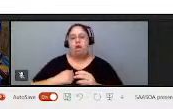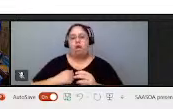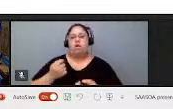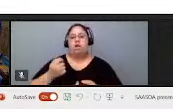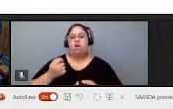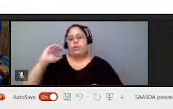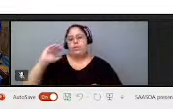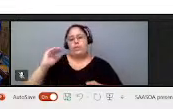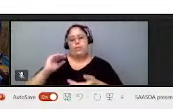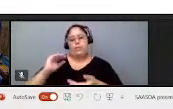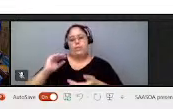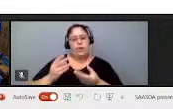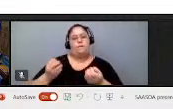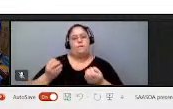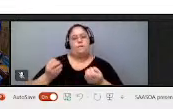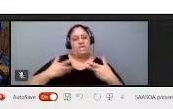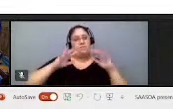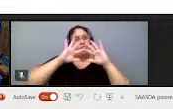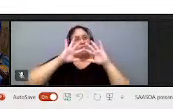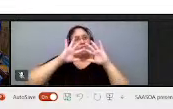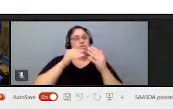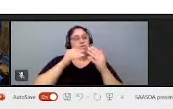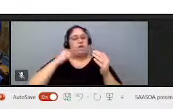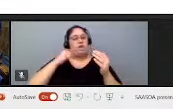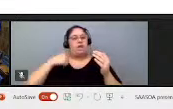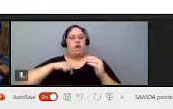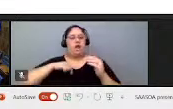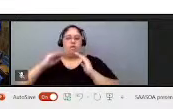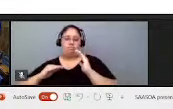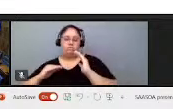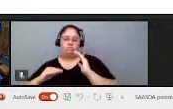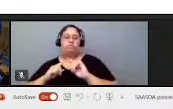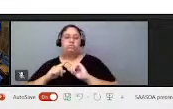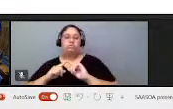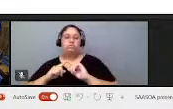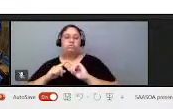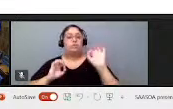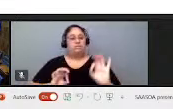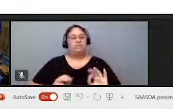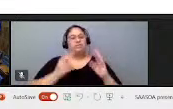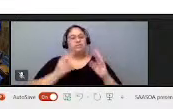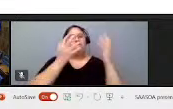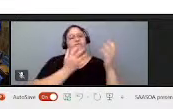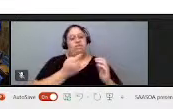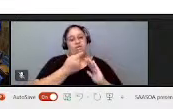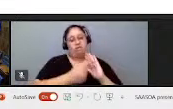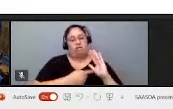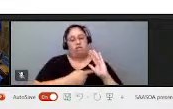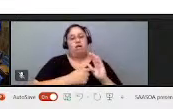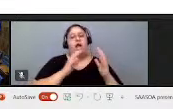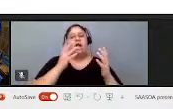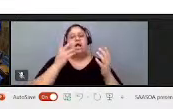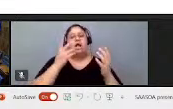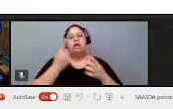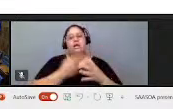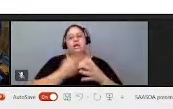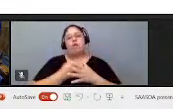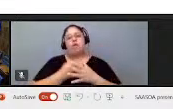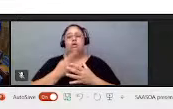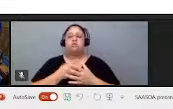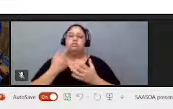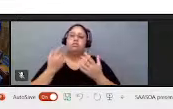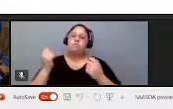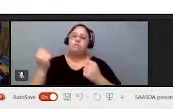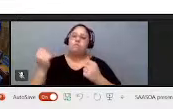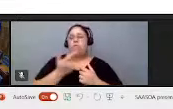figures that's been given by the World Bank and I must just add that these figures are are actually calculated on all ports throughout